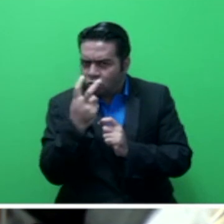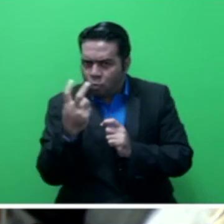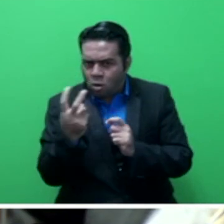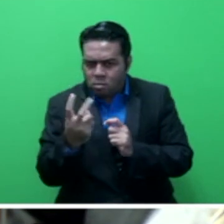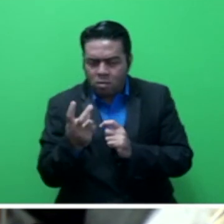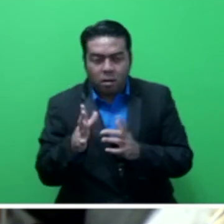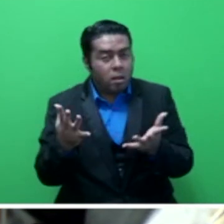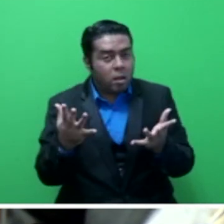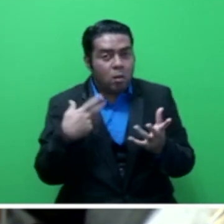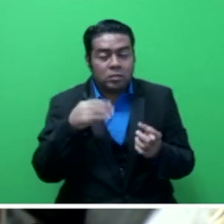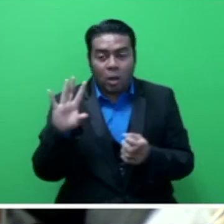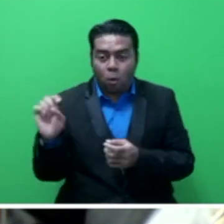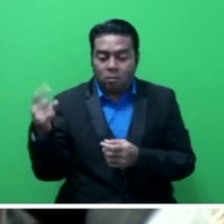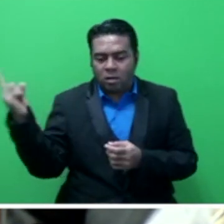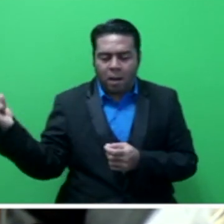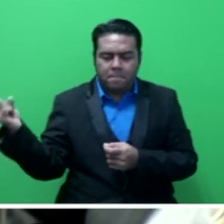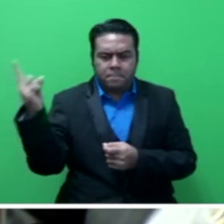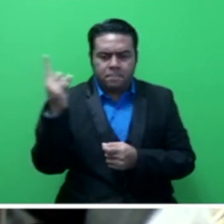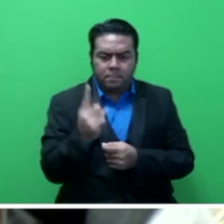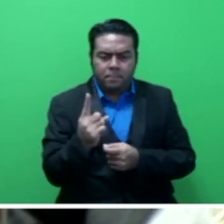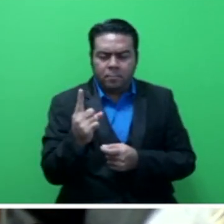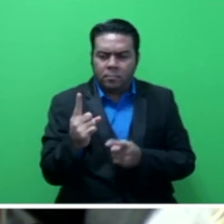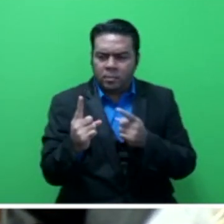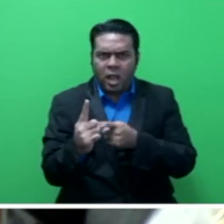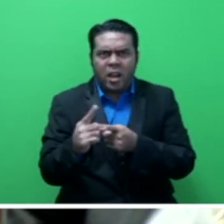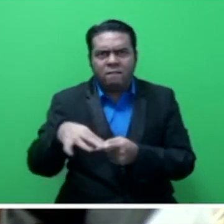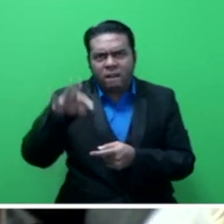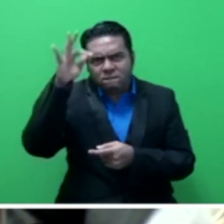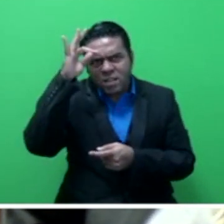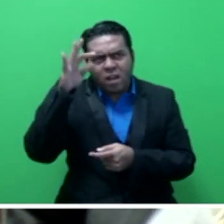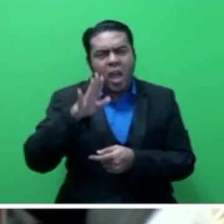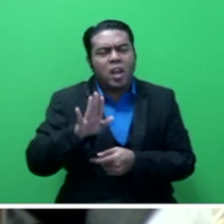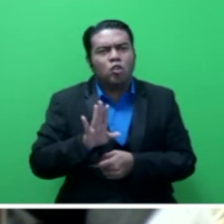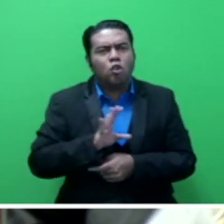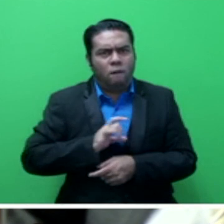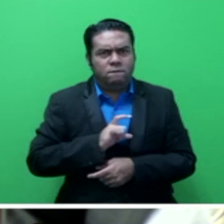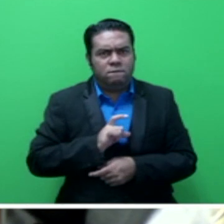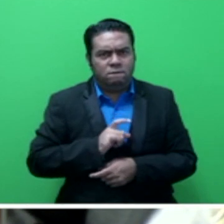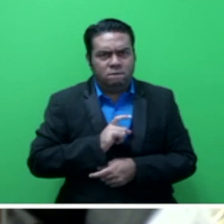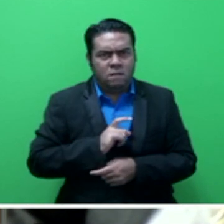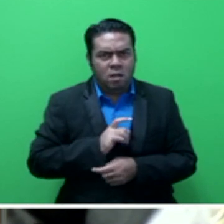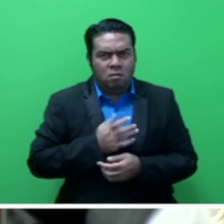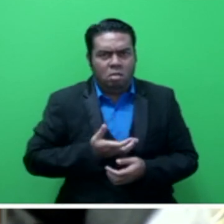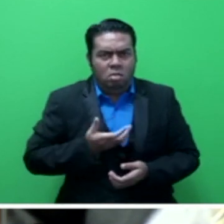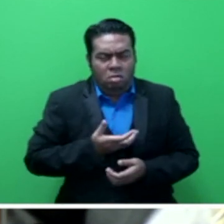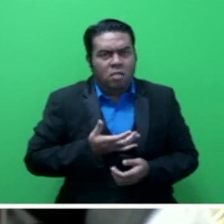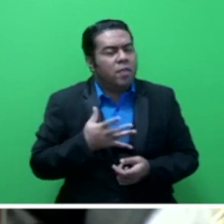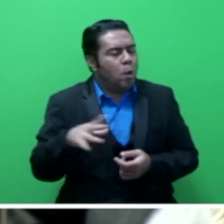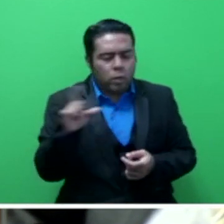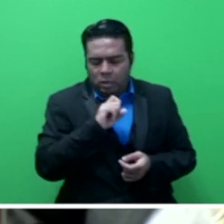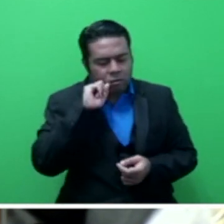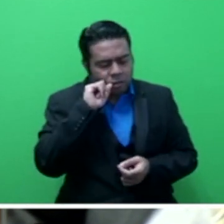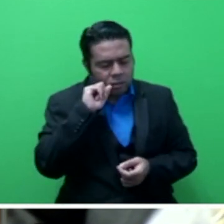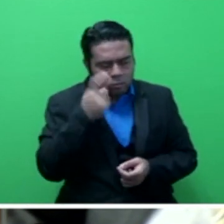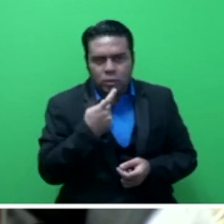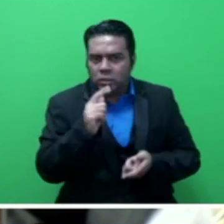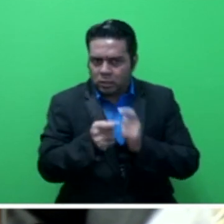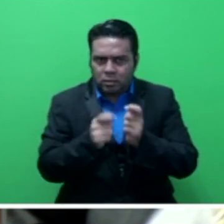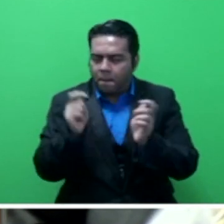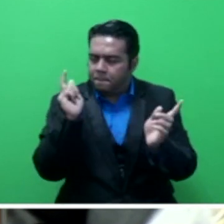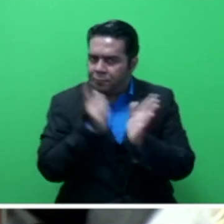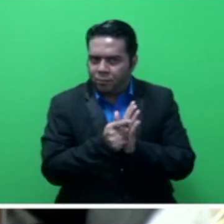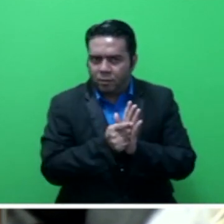might actually turn up to Wanikoro Health Center and have fever and cough, they would be tested. I must convey our appreciation to our border